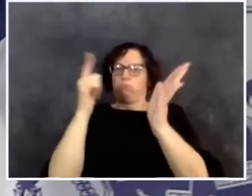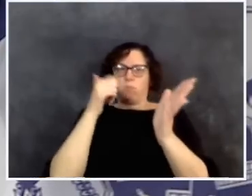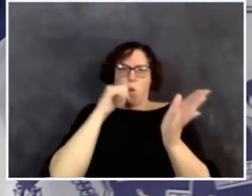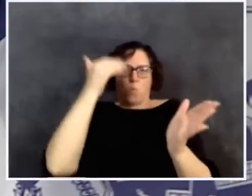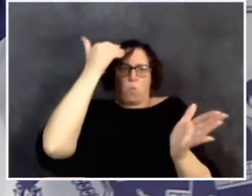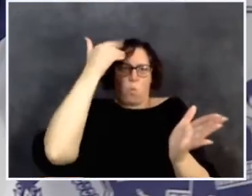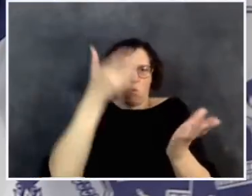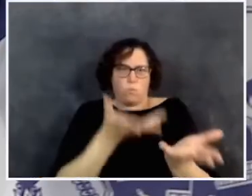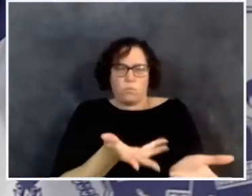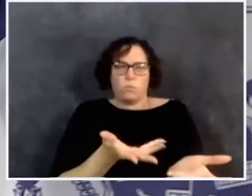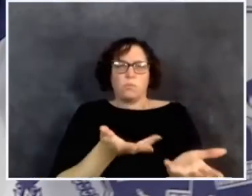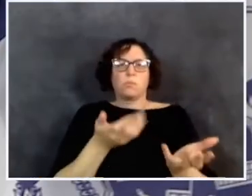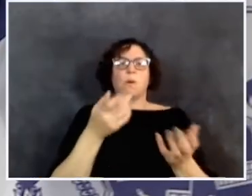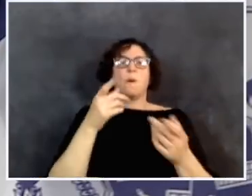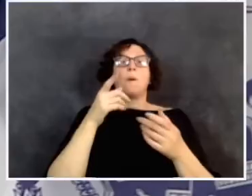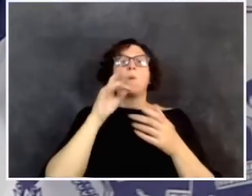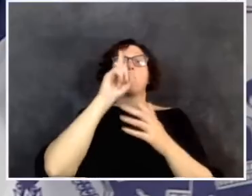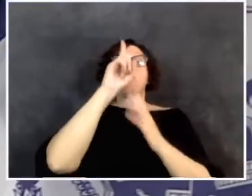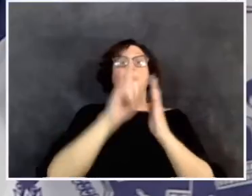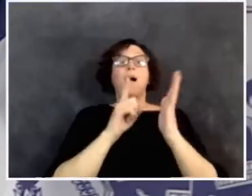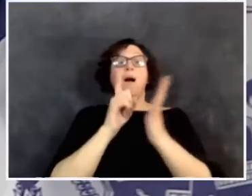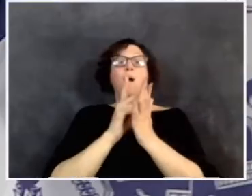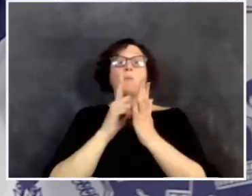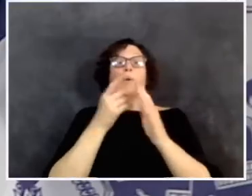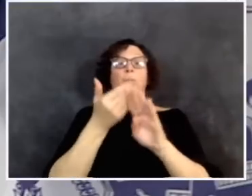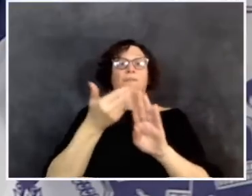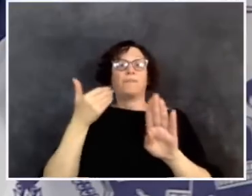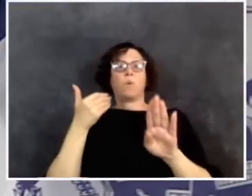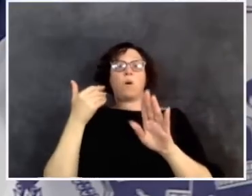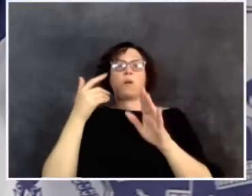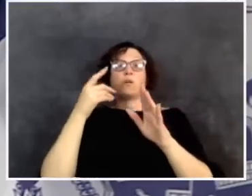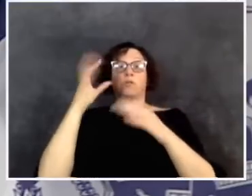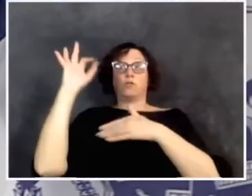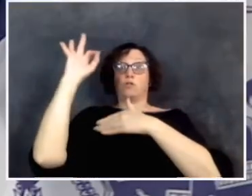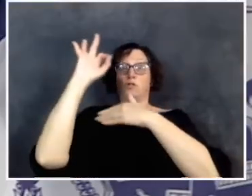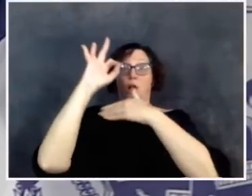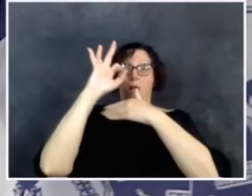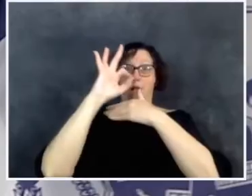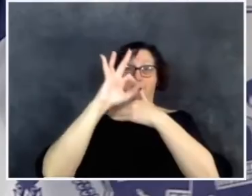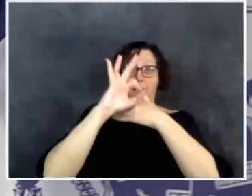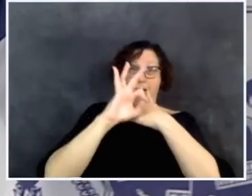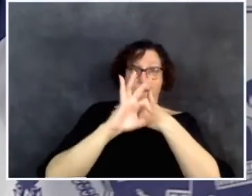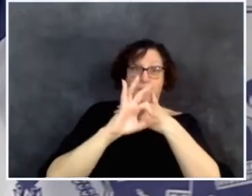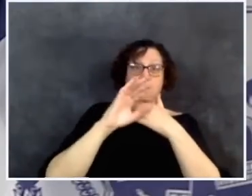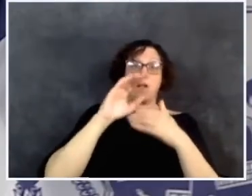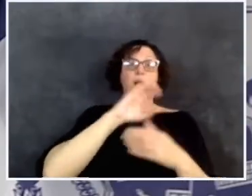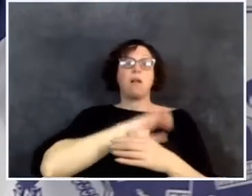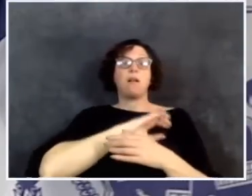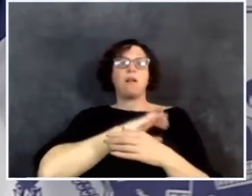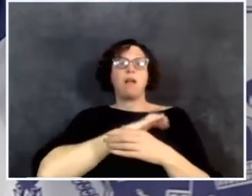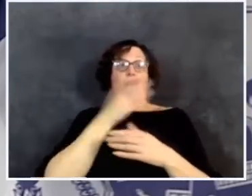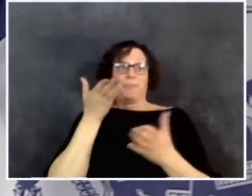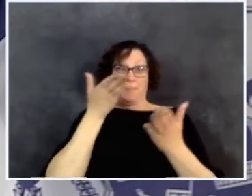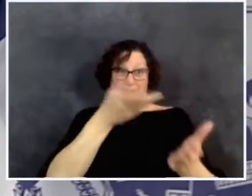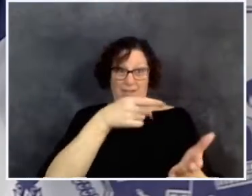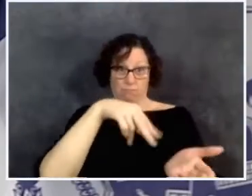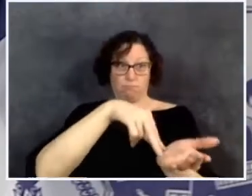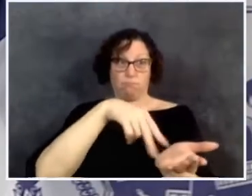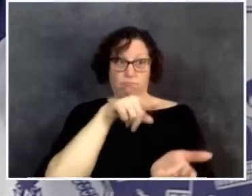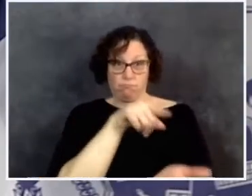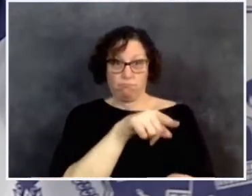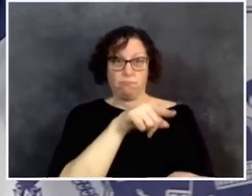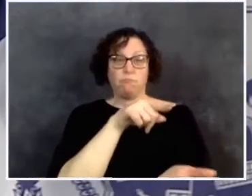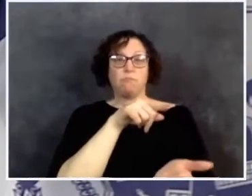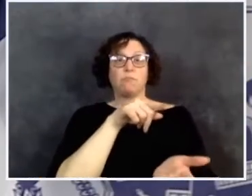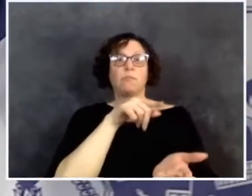before the services were to be conducted, and the entire Sabbath, which is Friday night, Sabbath morning,